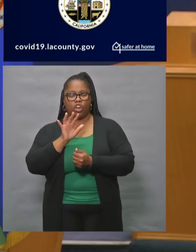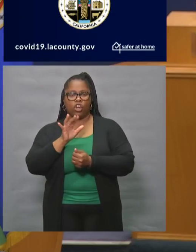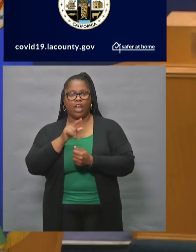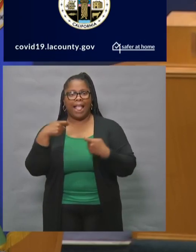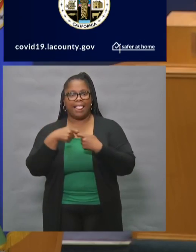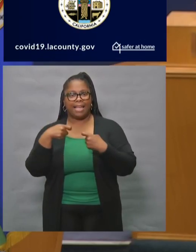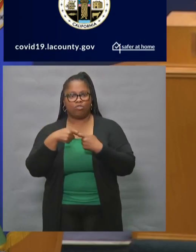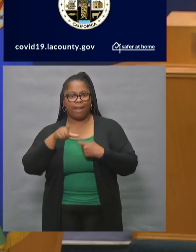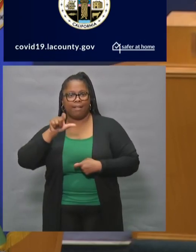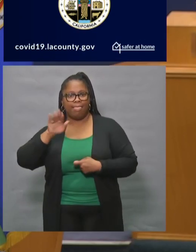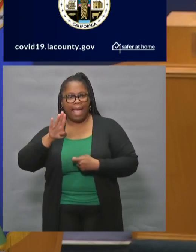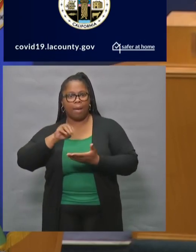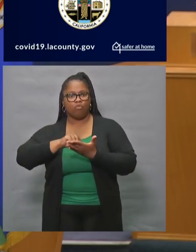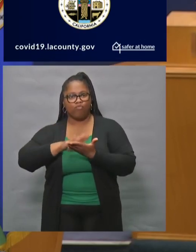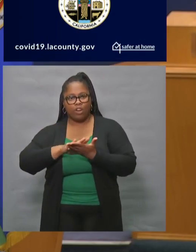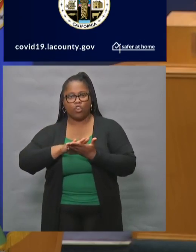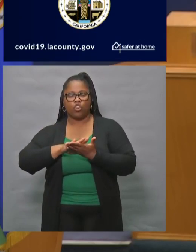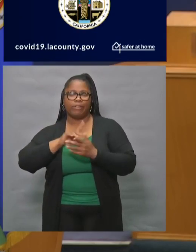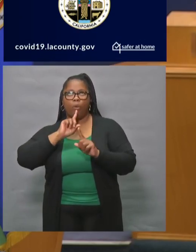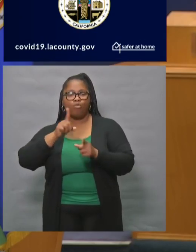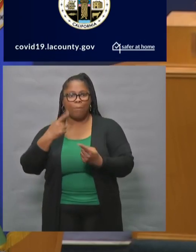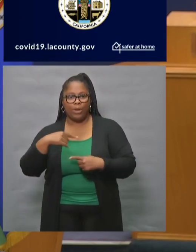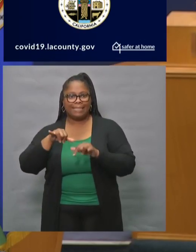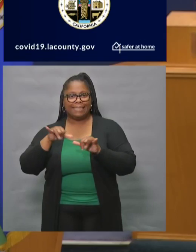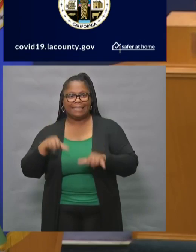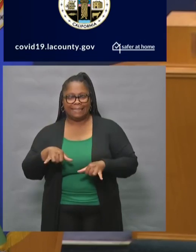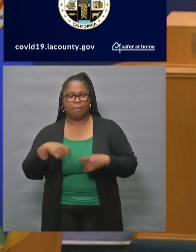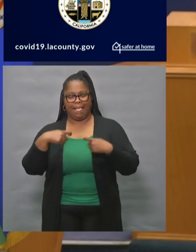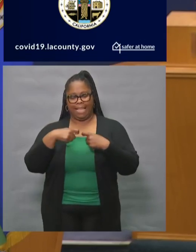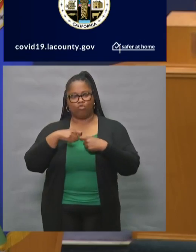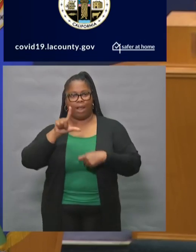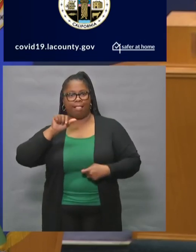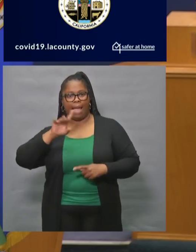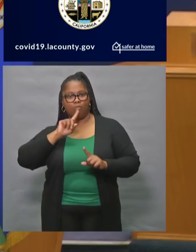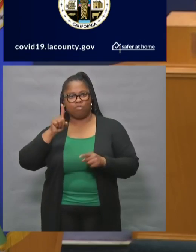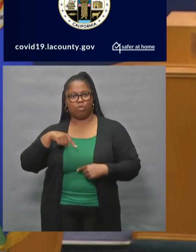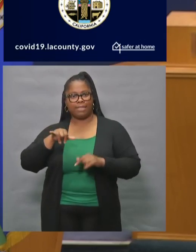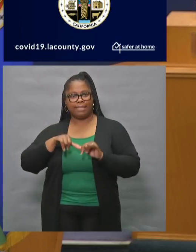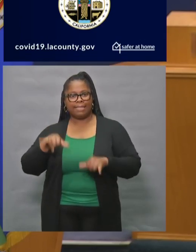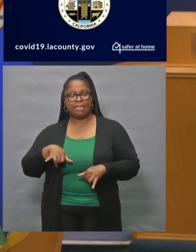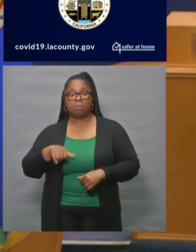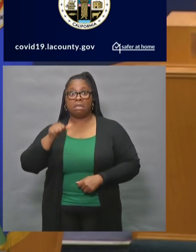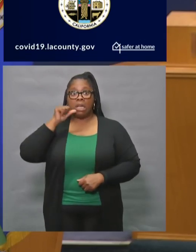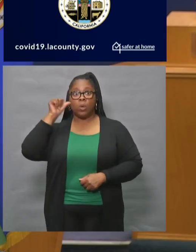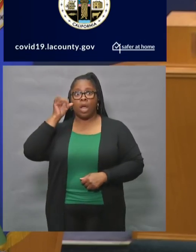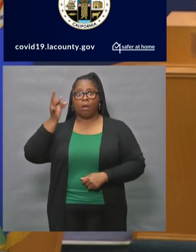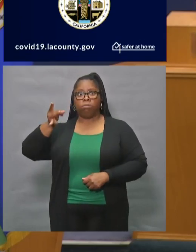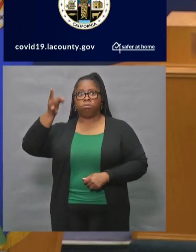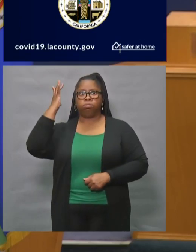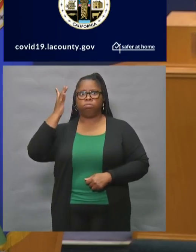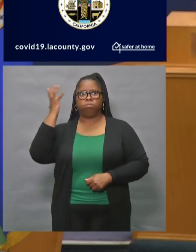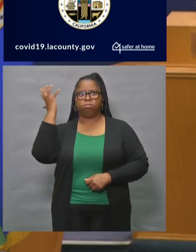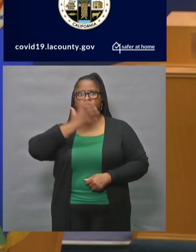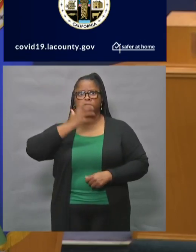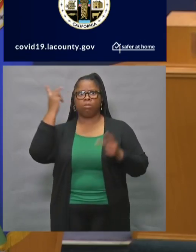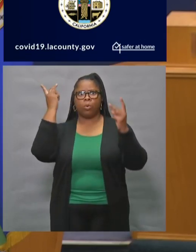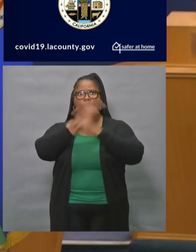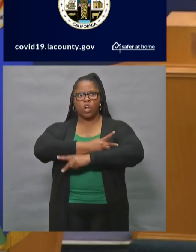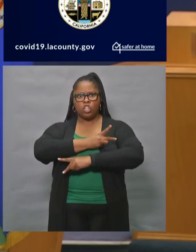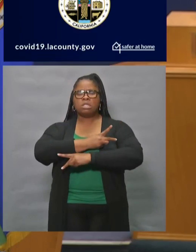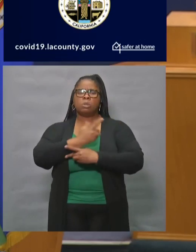lab record system, so reporting system. So I want to note, yes, not as many as yesterday. Yesterday was hundreds and hundreds, but